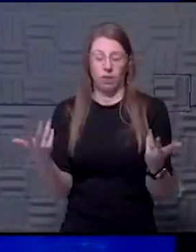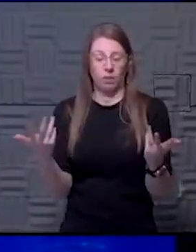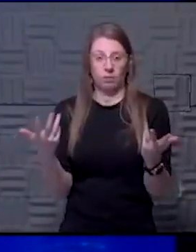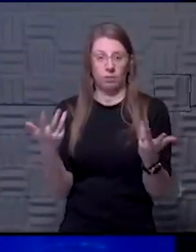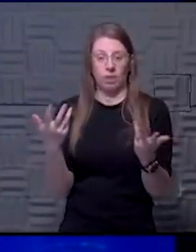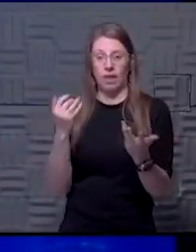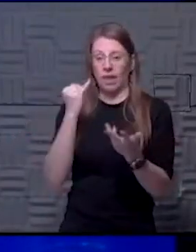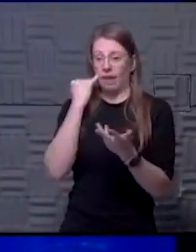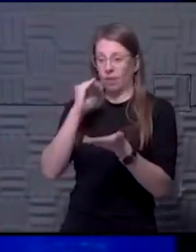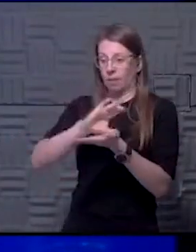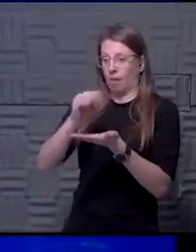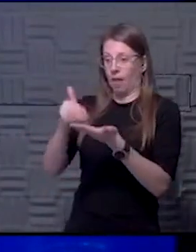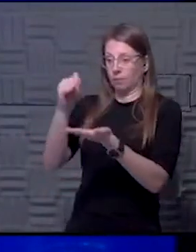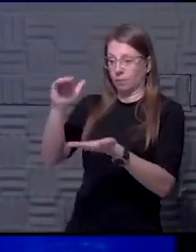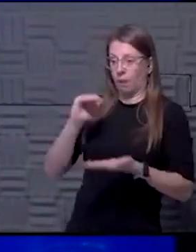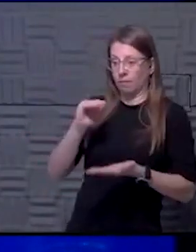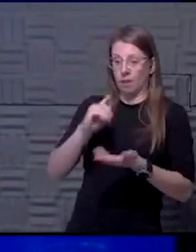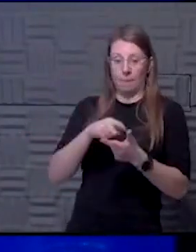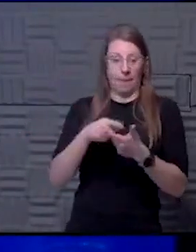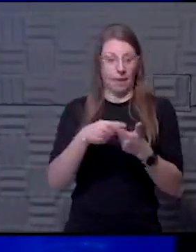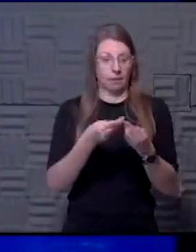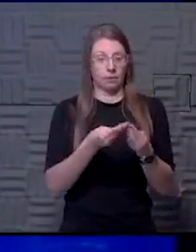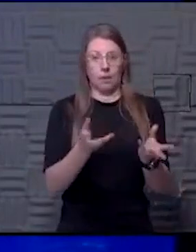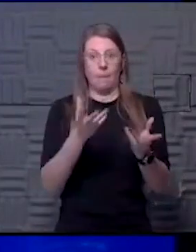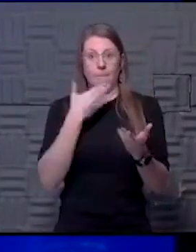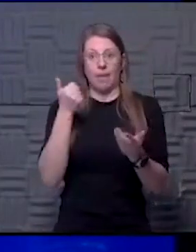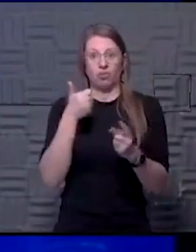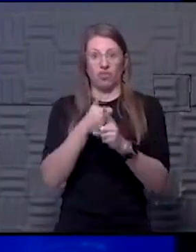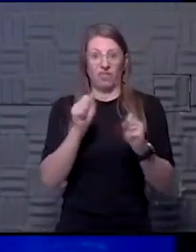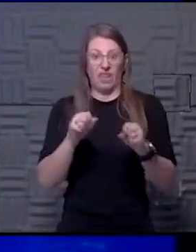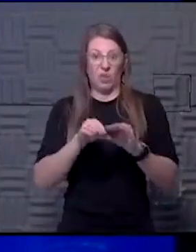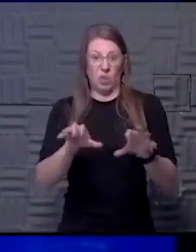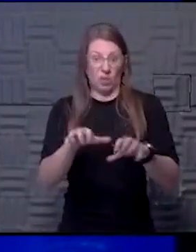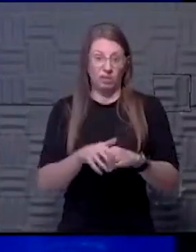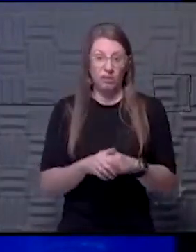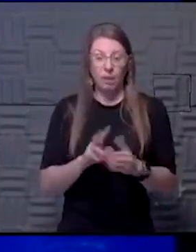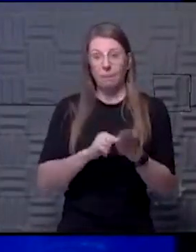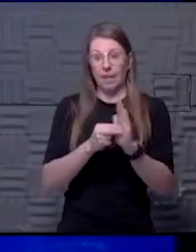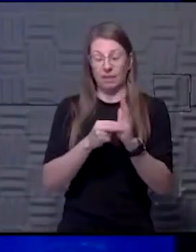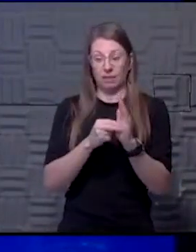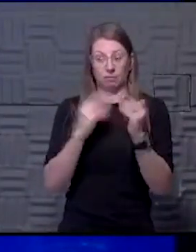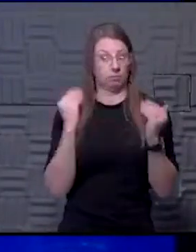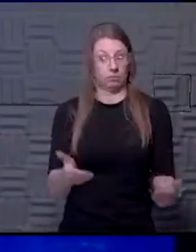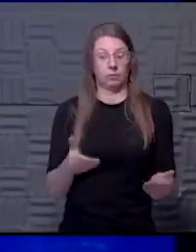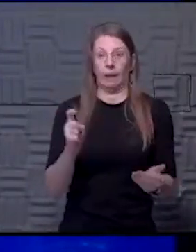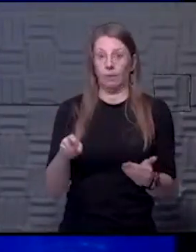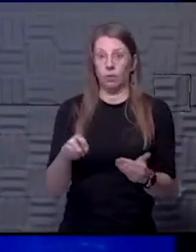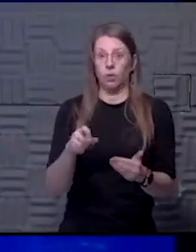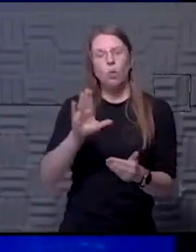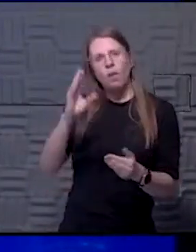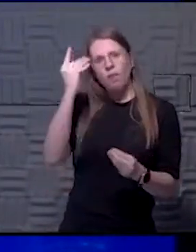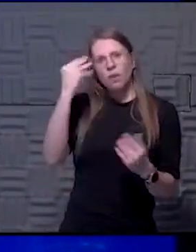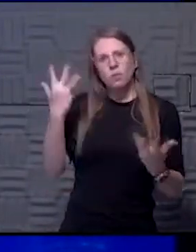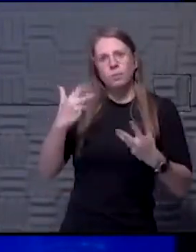supply comes in, you just got to do what the best that you can do. You just have to move forward. What are your thoughts on that?